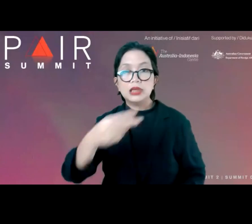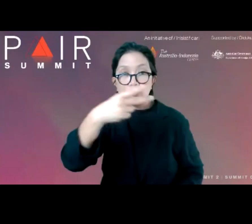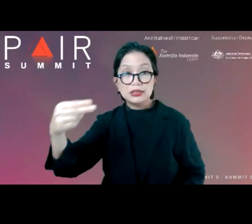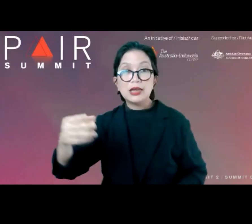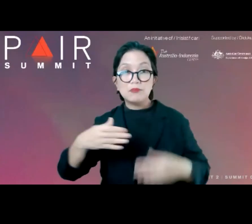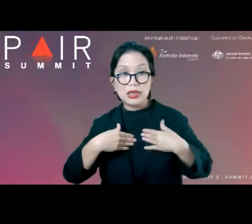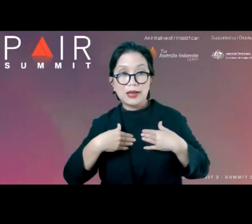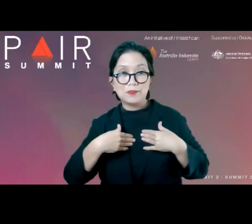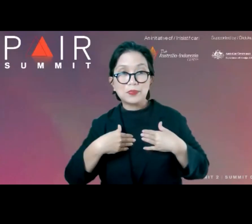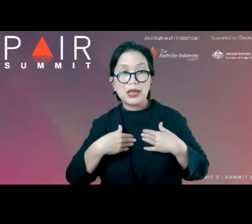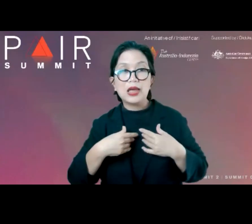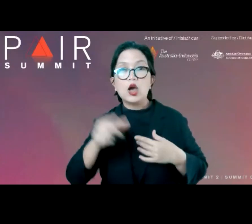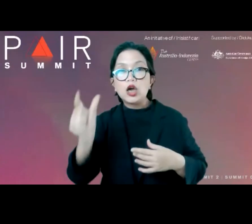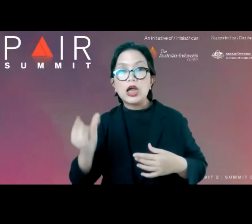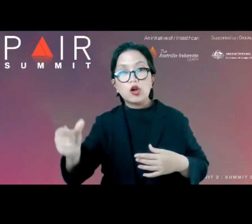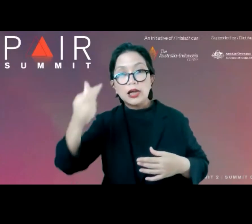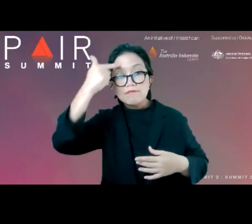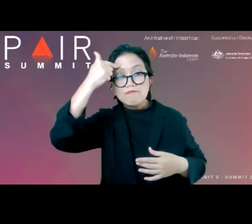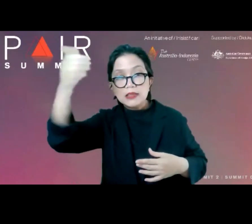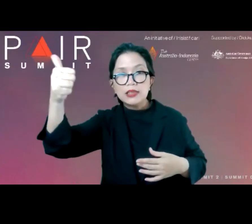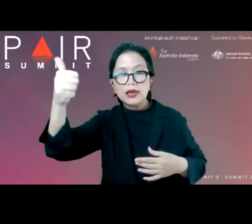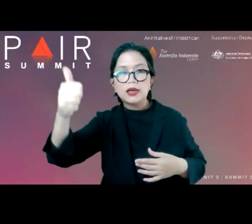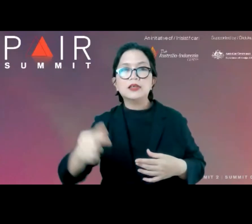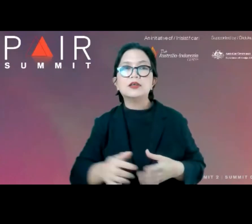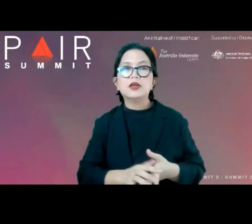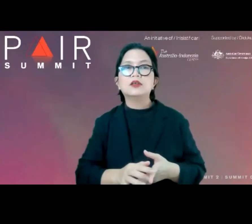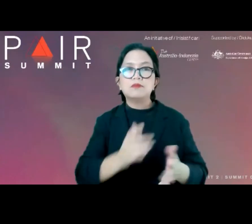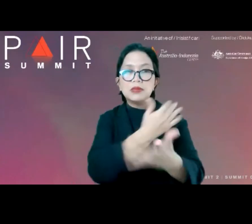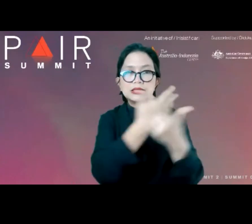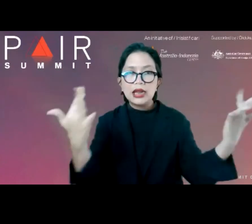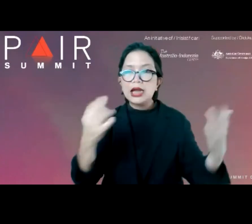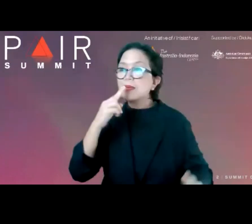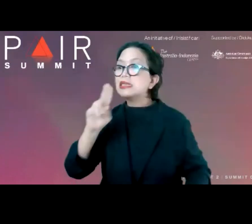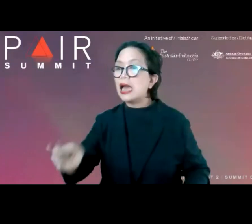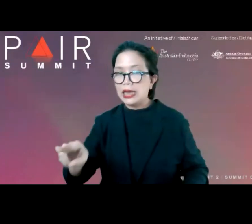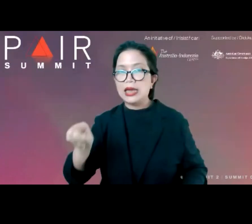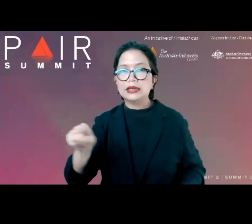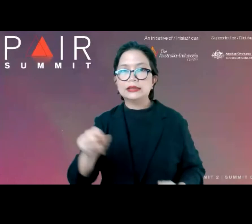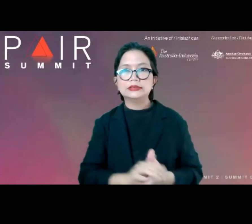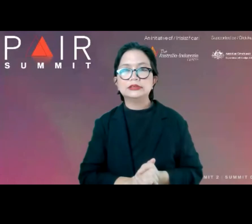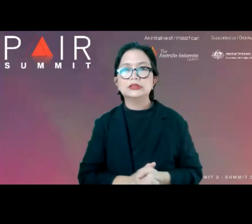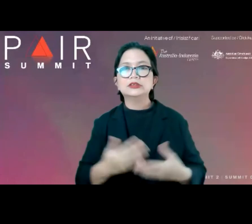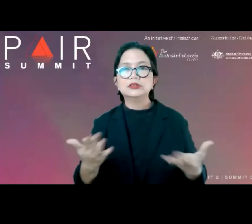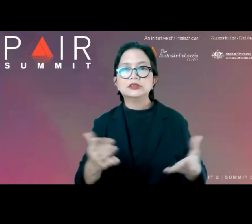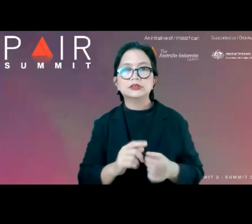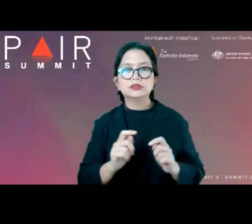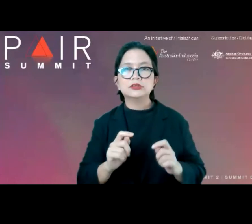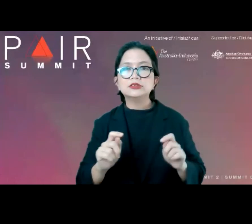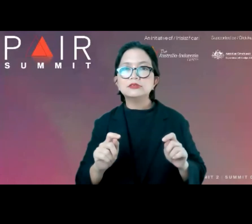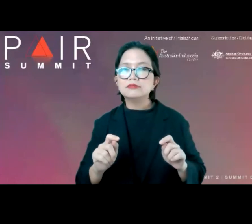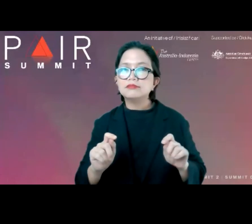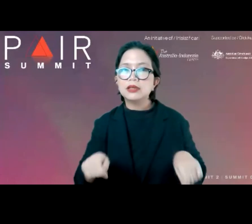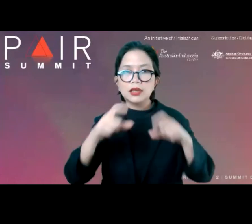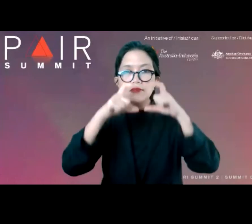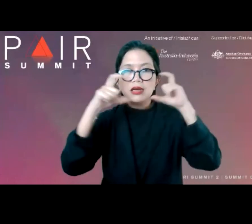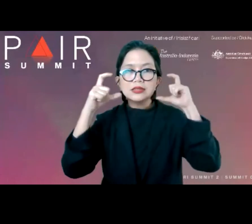isn't the politicization, say, of mask wearing or getting vaccinated. Those are not there